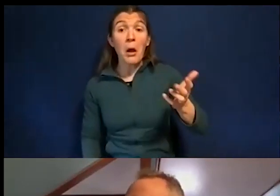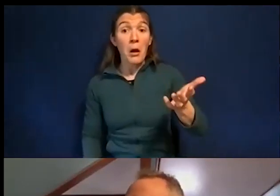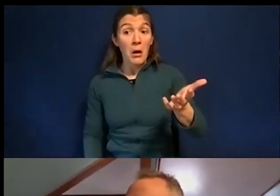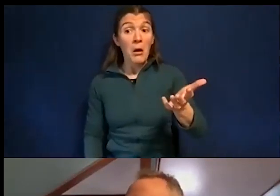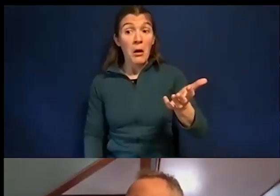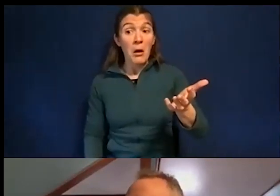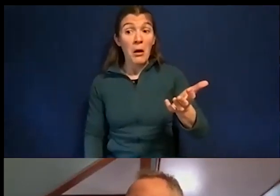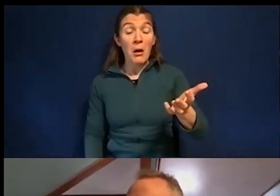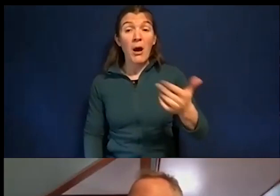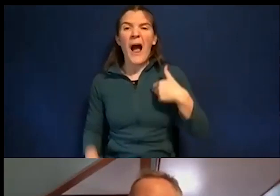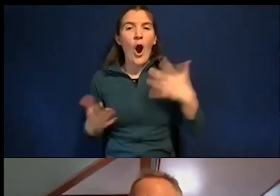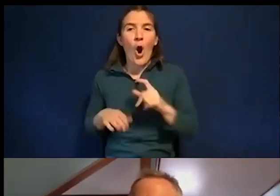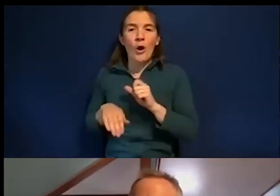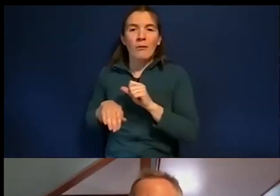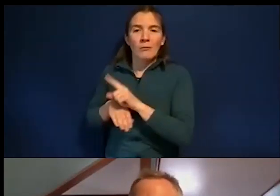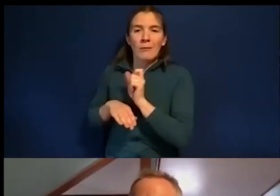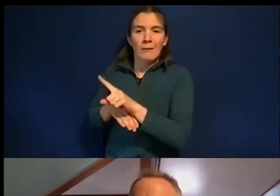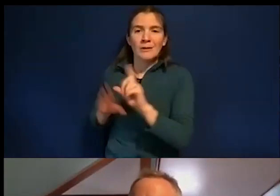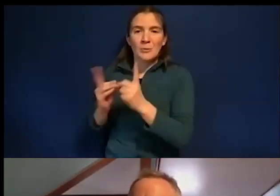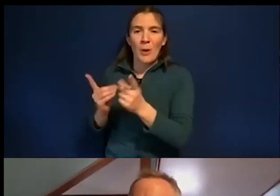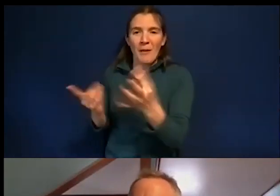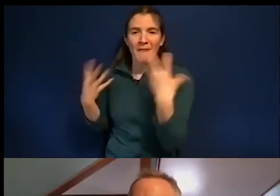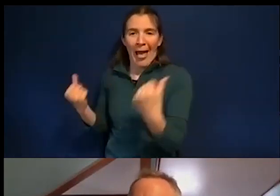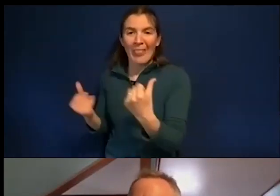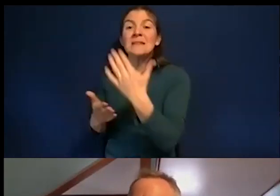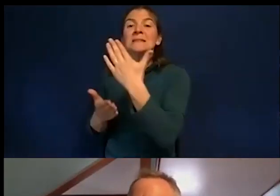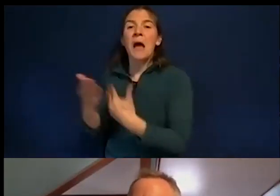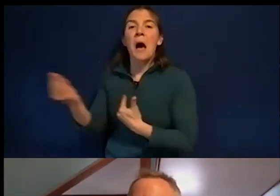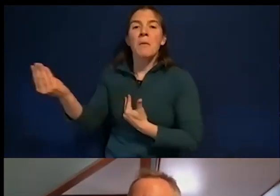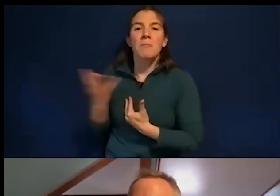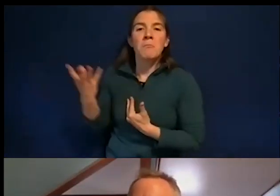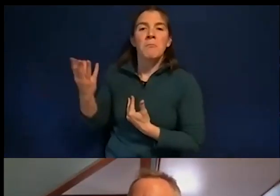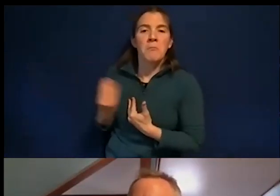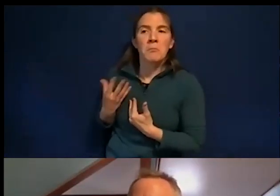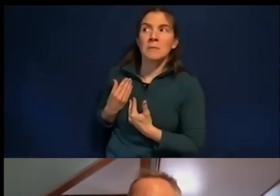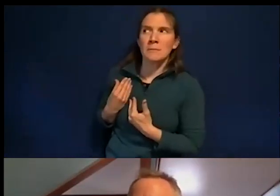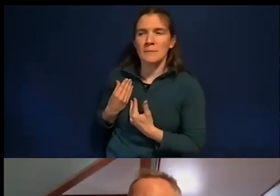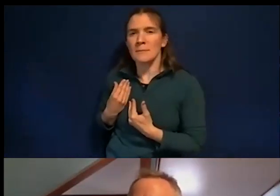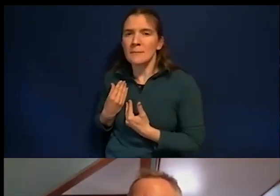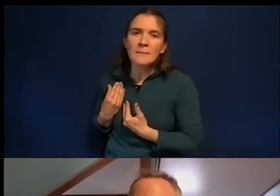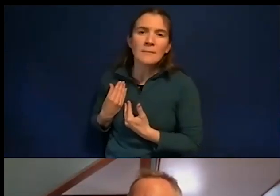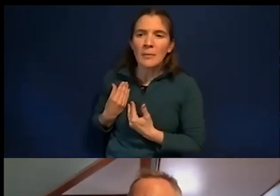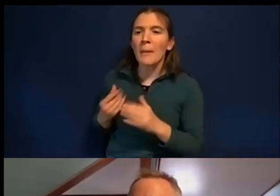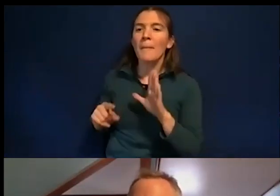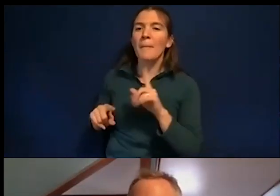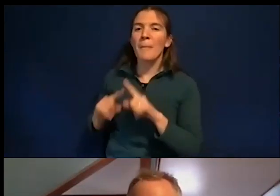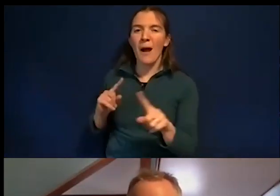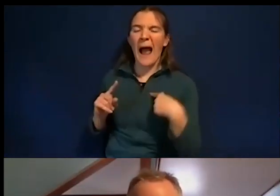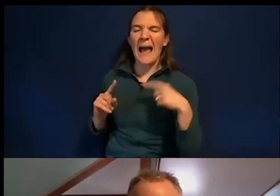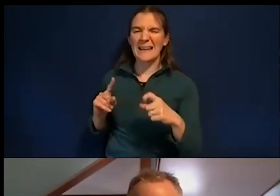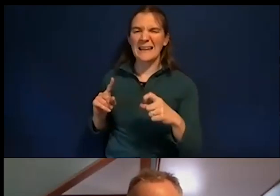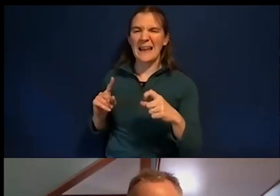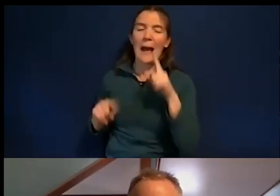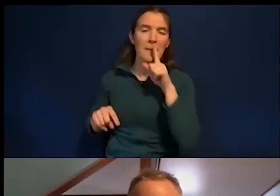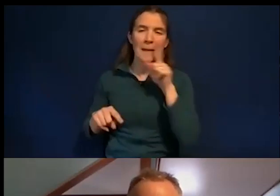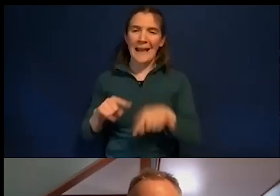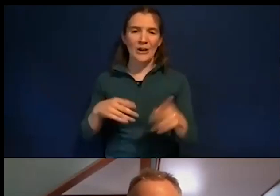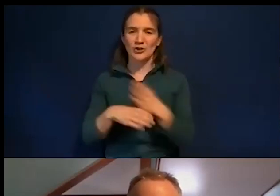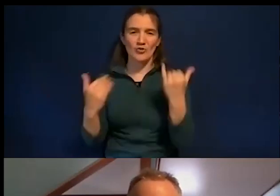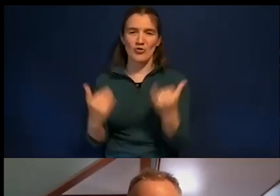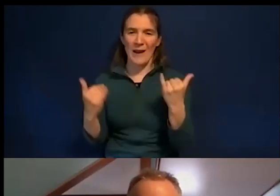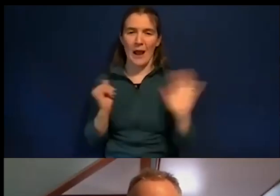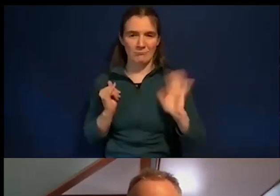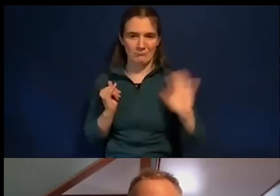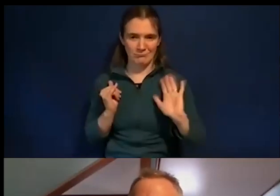I actually put an inquiry in already with the health department. I've received some initial response, but I think it wouldn't be responsible to share it